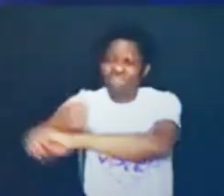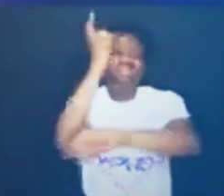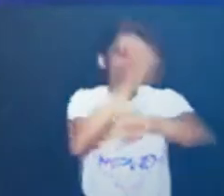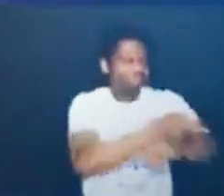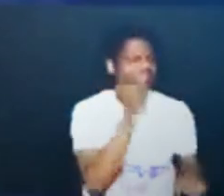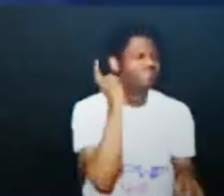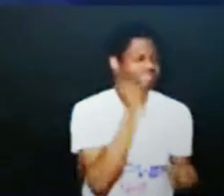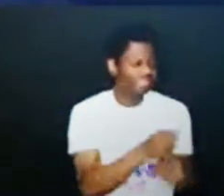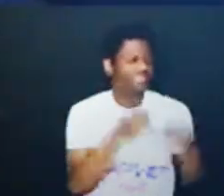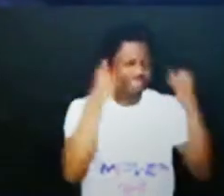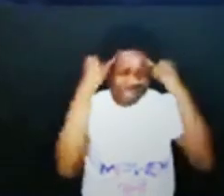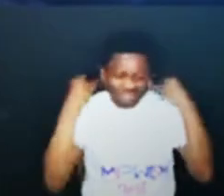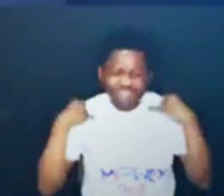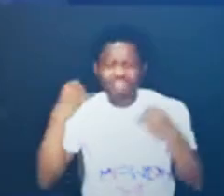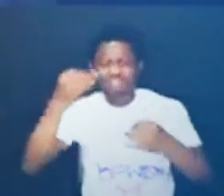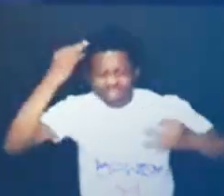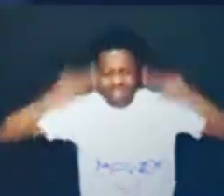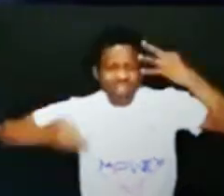Judging.